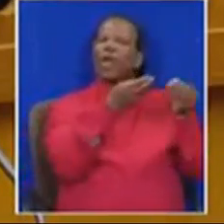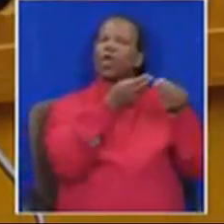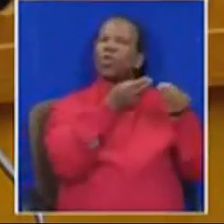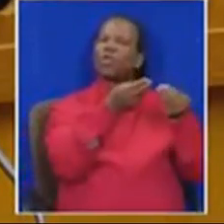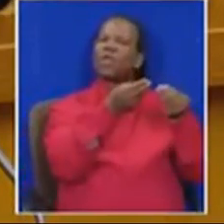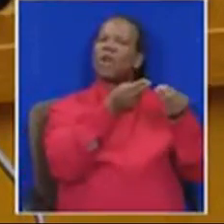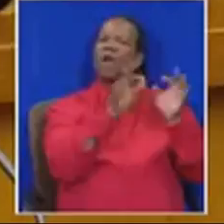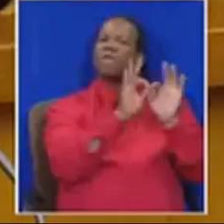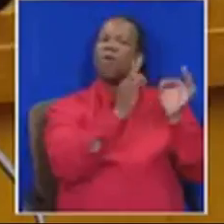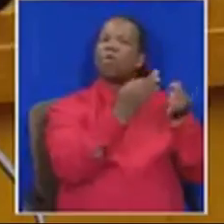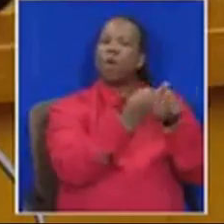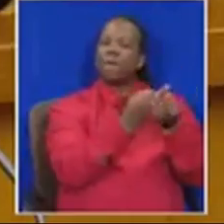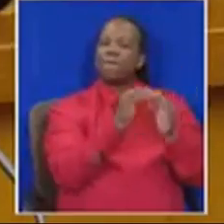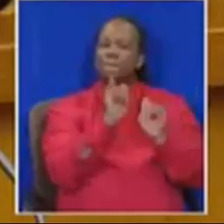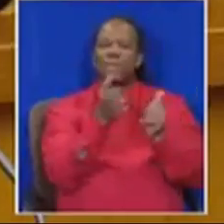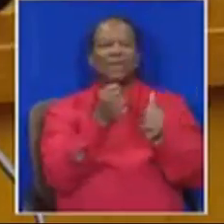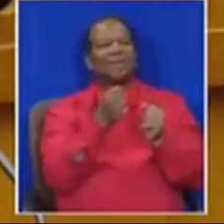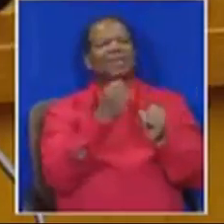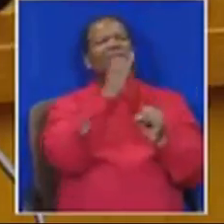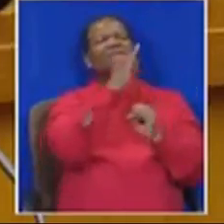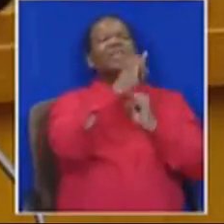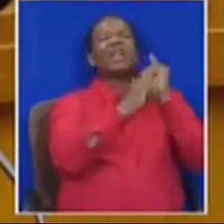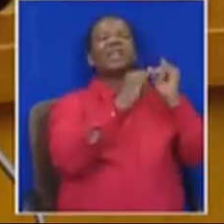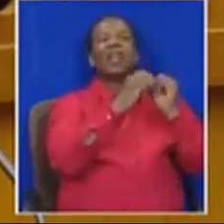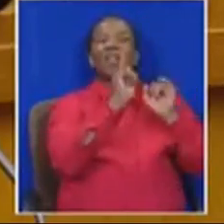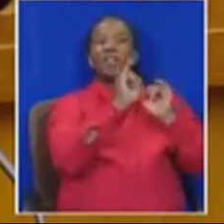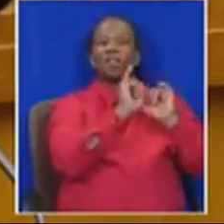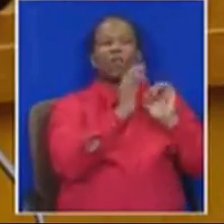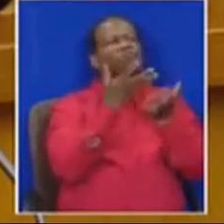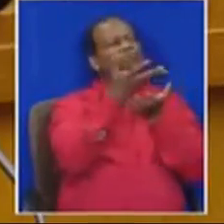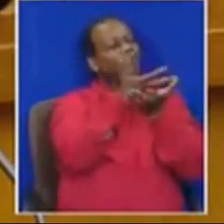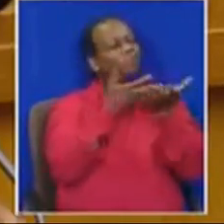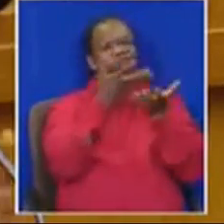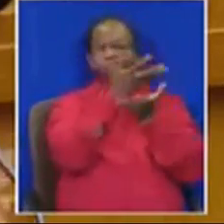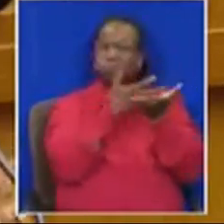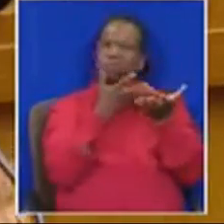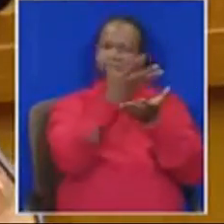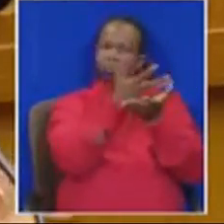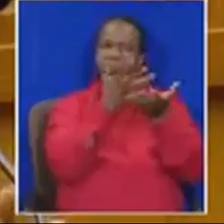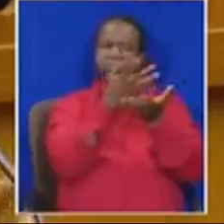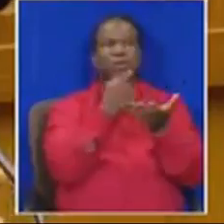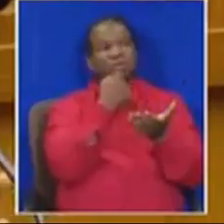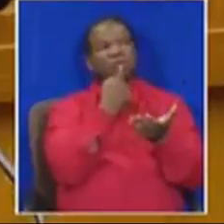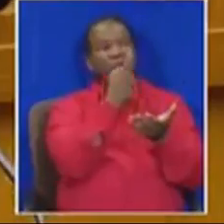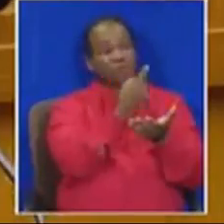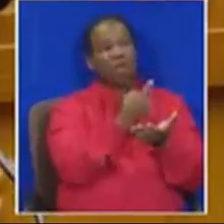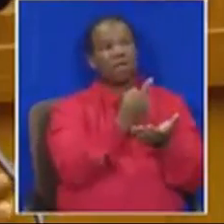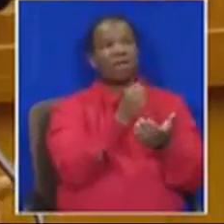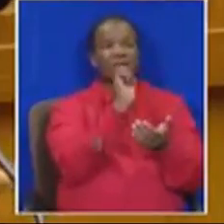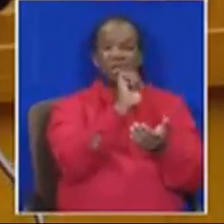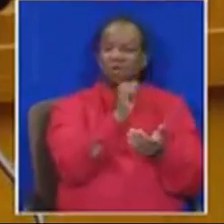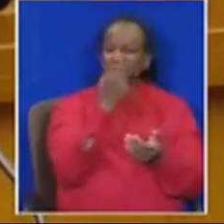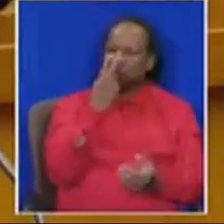to interact with a number of international investors. And they said they're beginning to look at South Africa